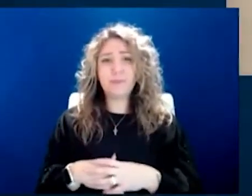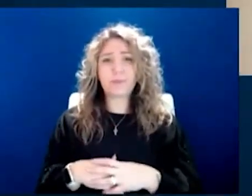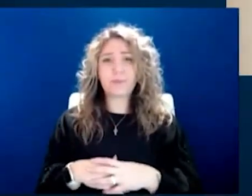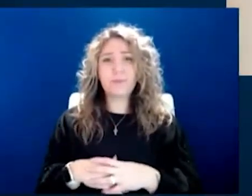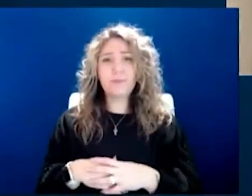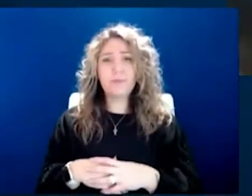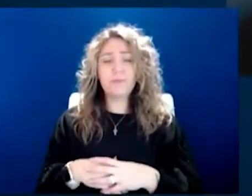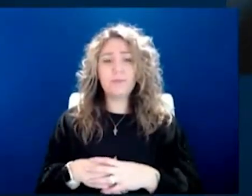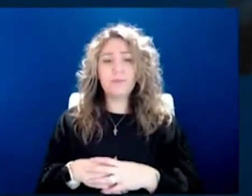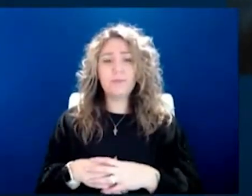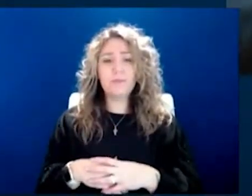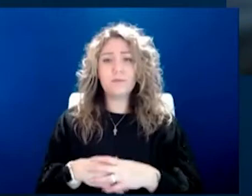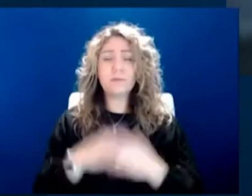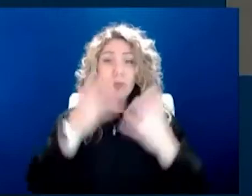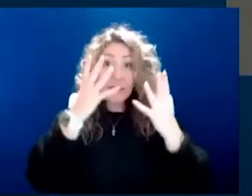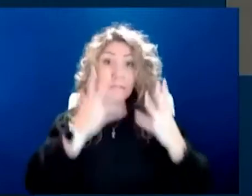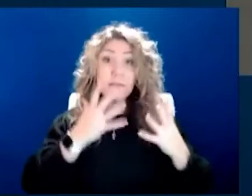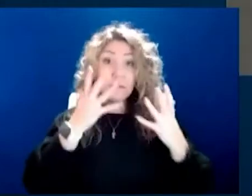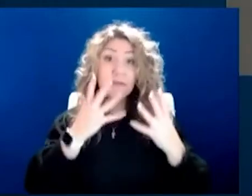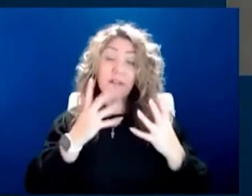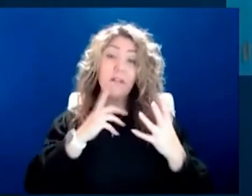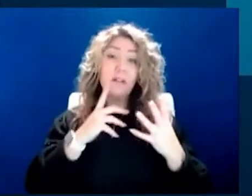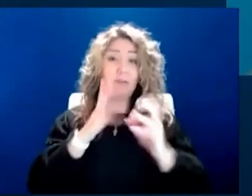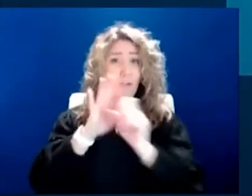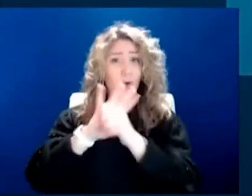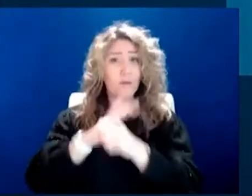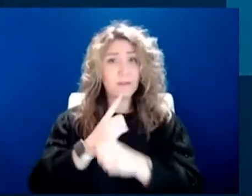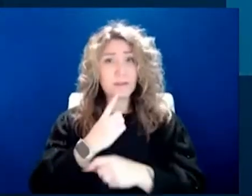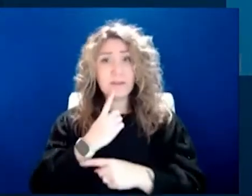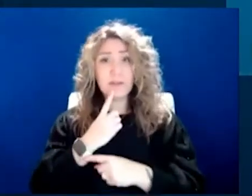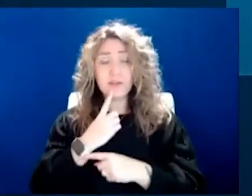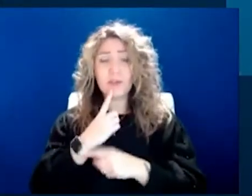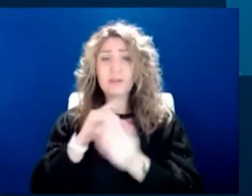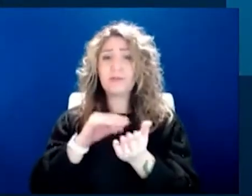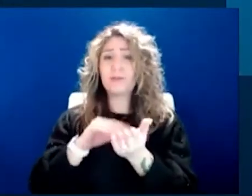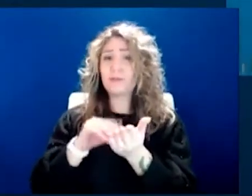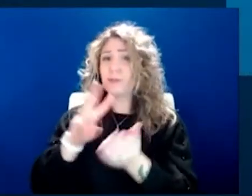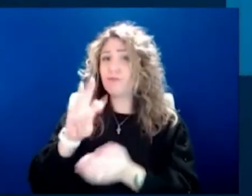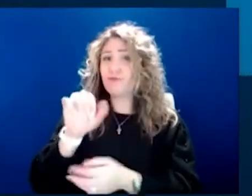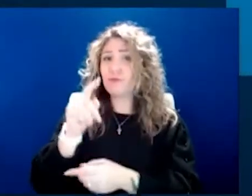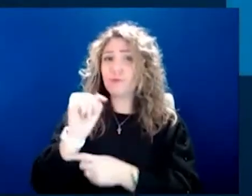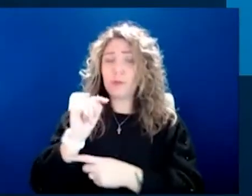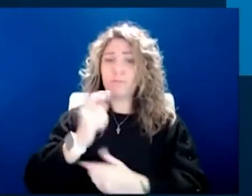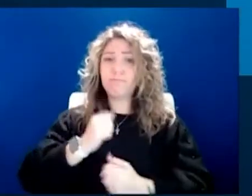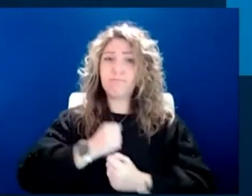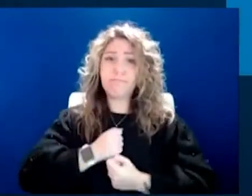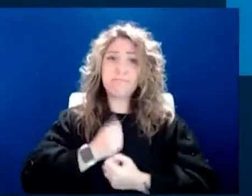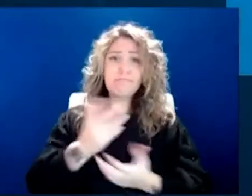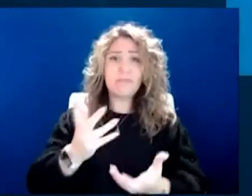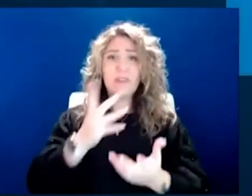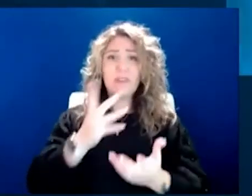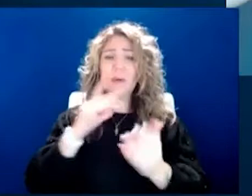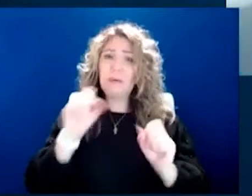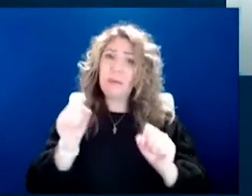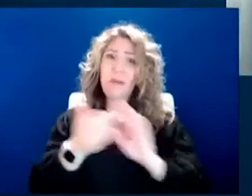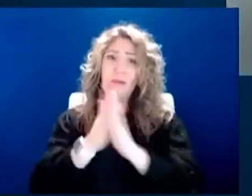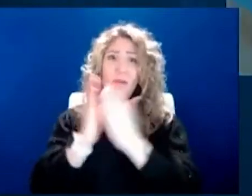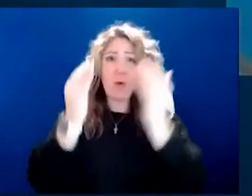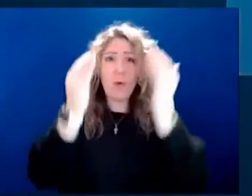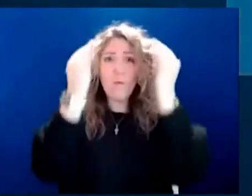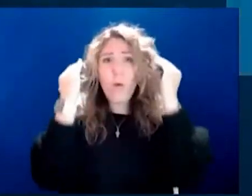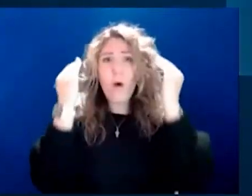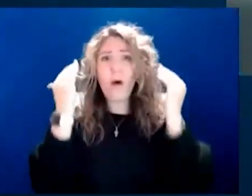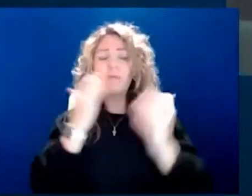It's sad, and COVID is serious. Dr. Wright admits it can be overwhelming at times. She never loses sight of